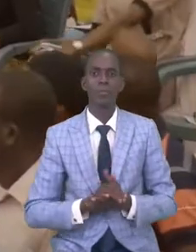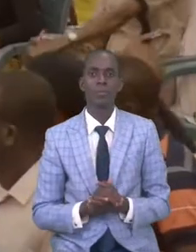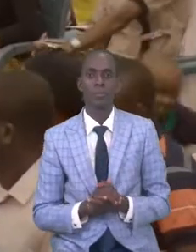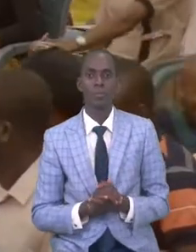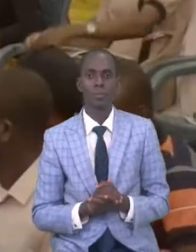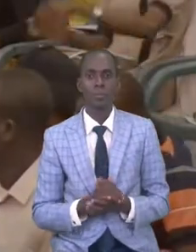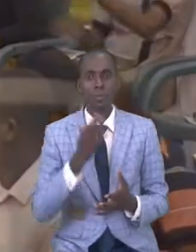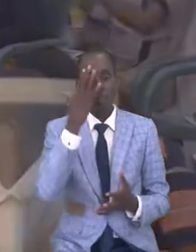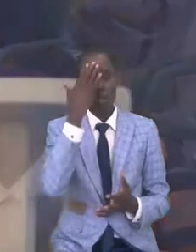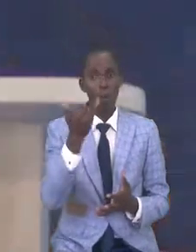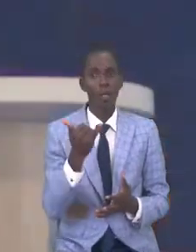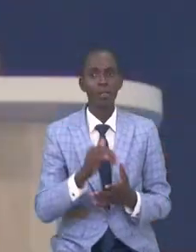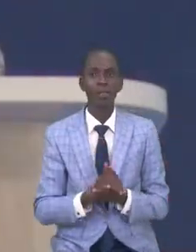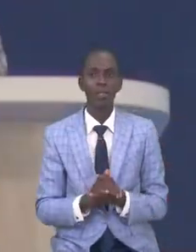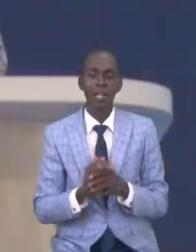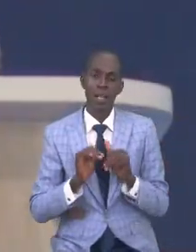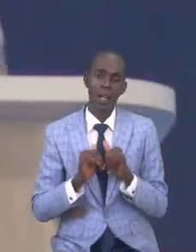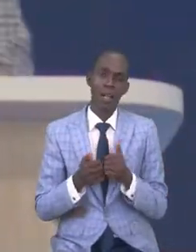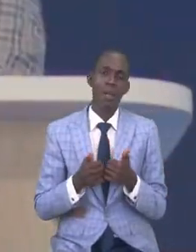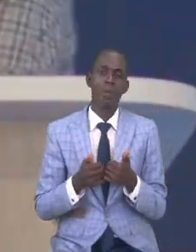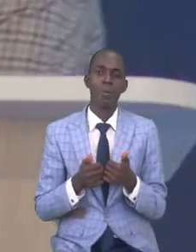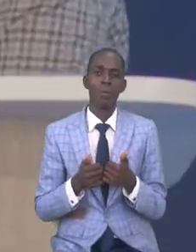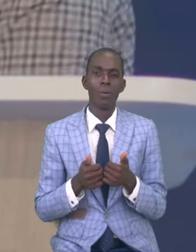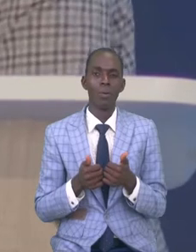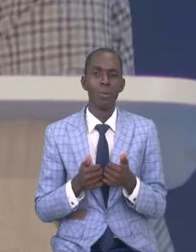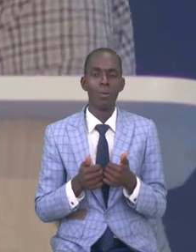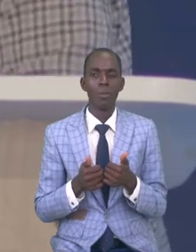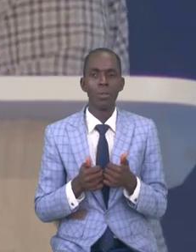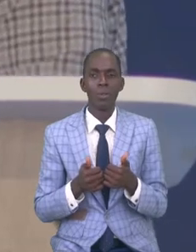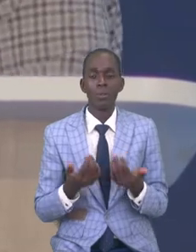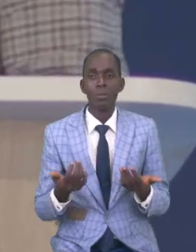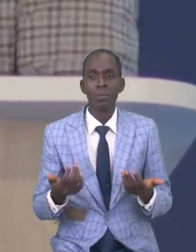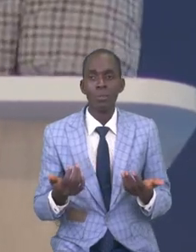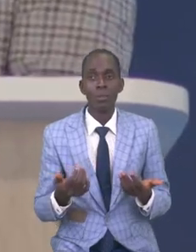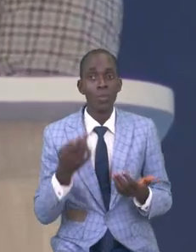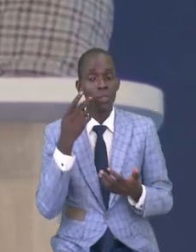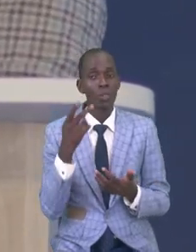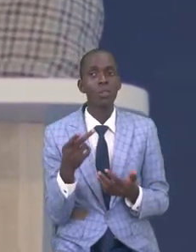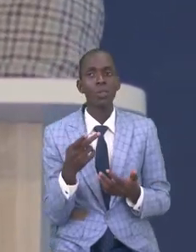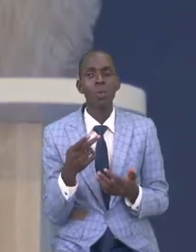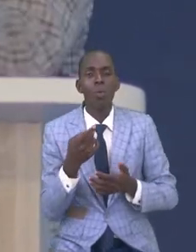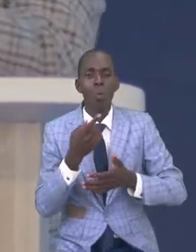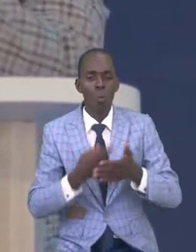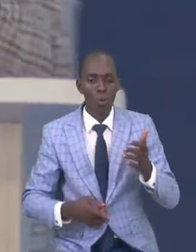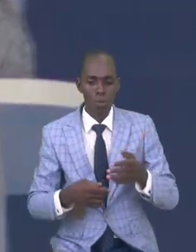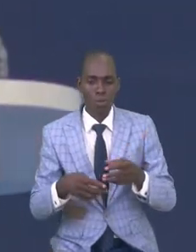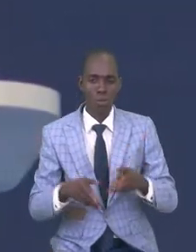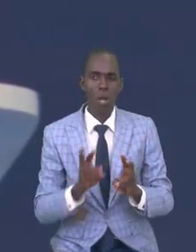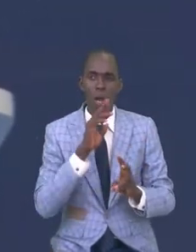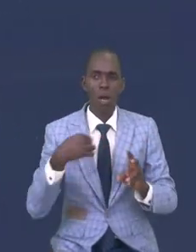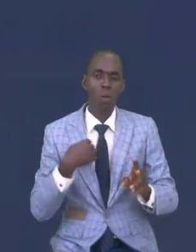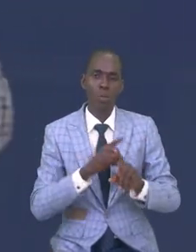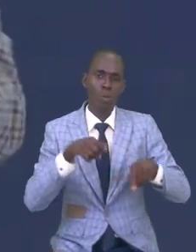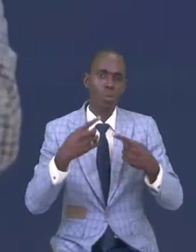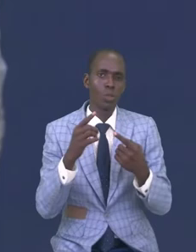Amen. Why? How? What stages do we go through that will make